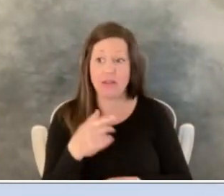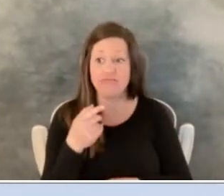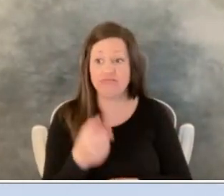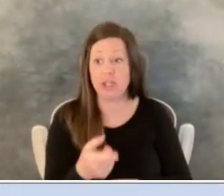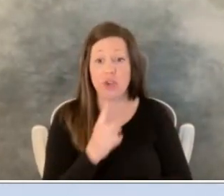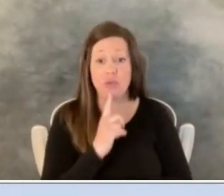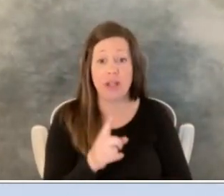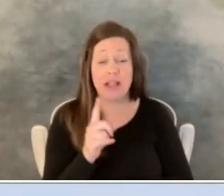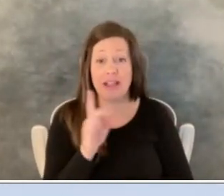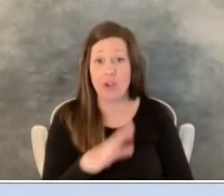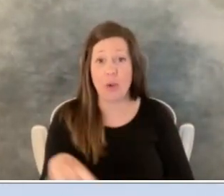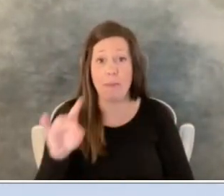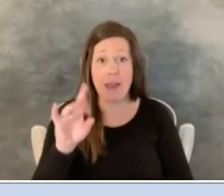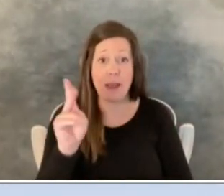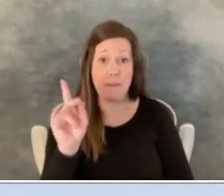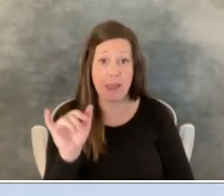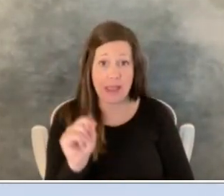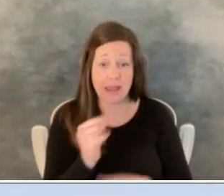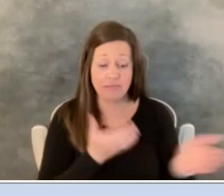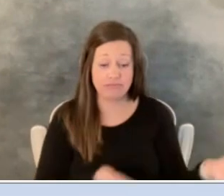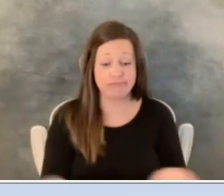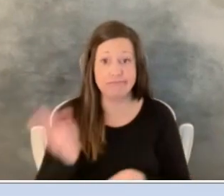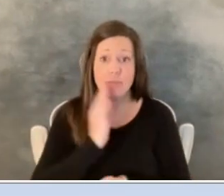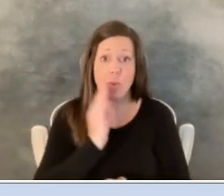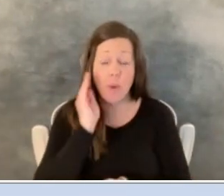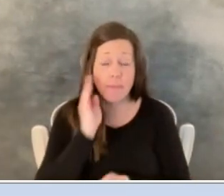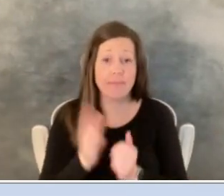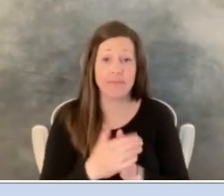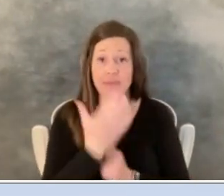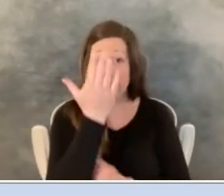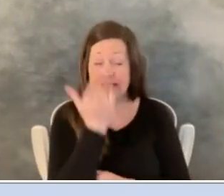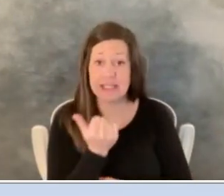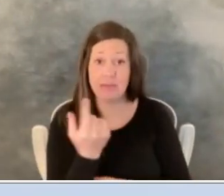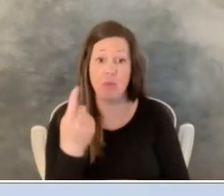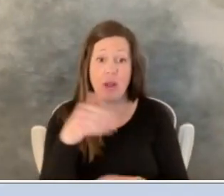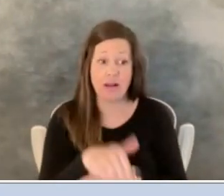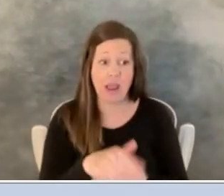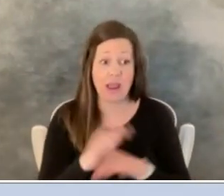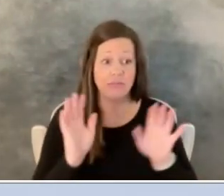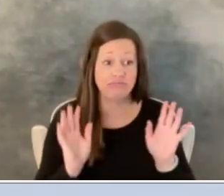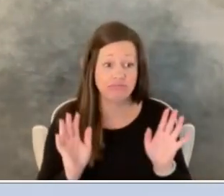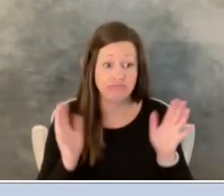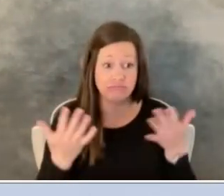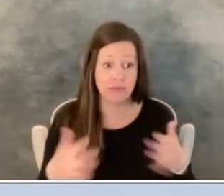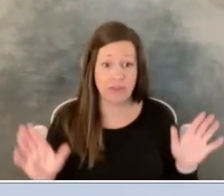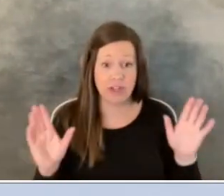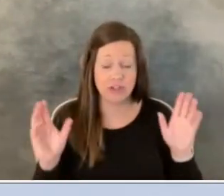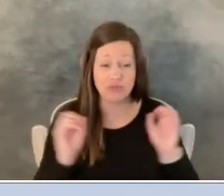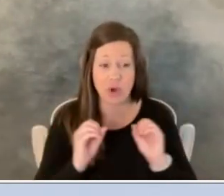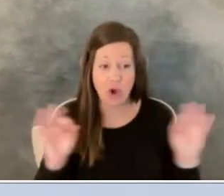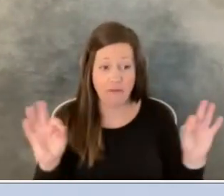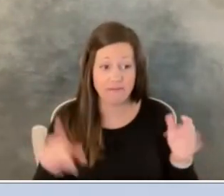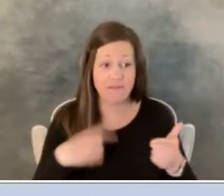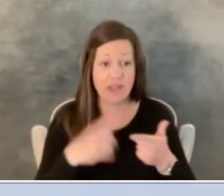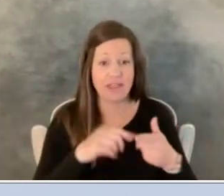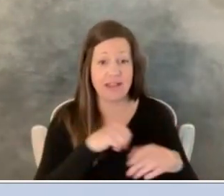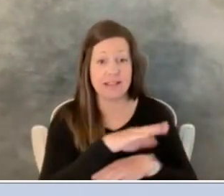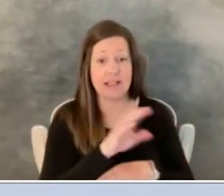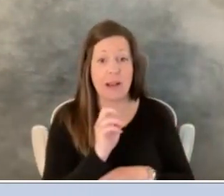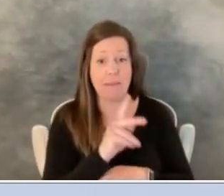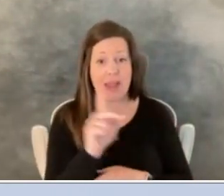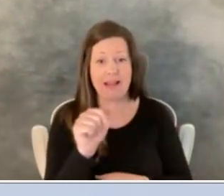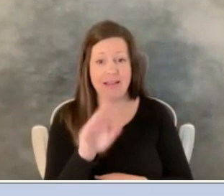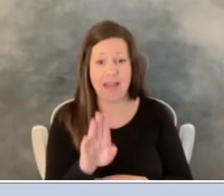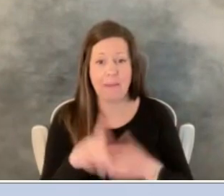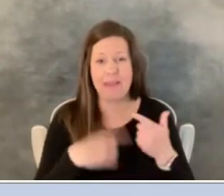pick up a kit from the lab, take it home, sleep with it for one single night, remove the kit in the morning, send it back to the lab. You get your results in about